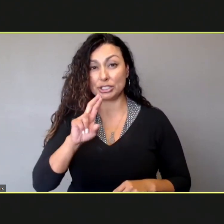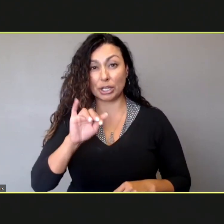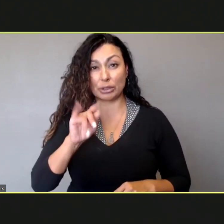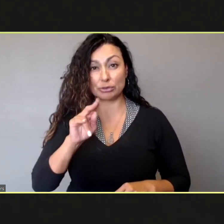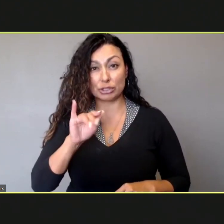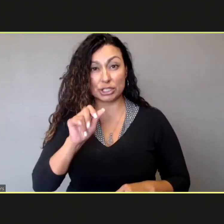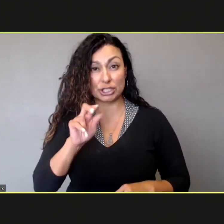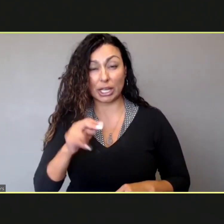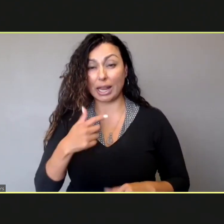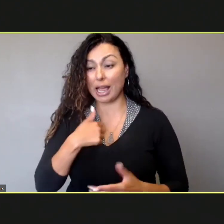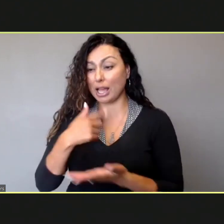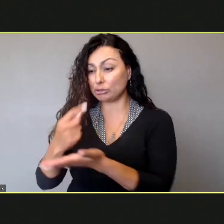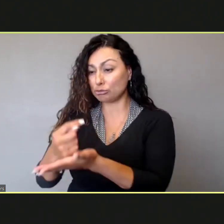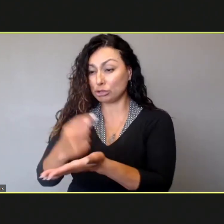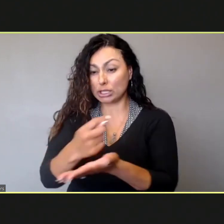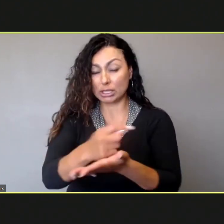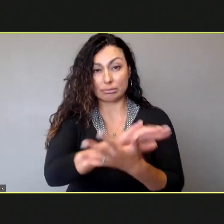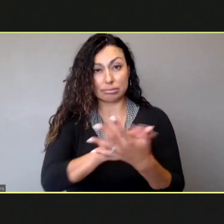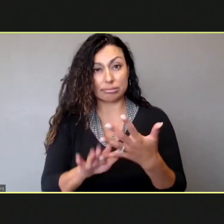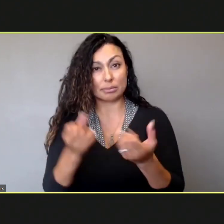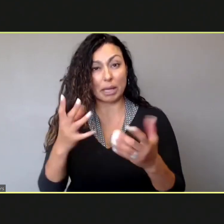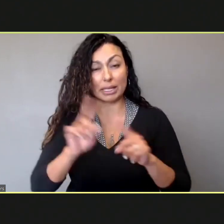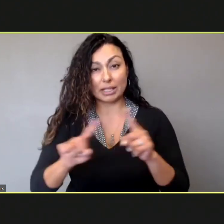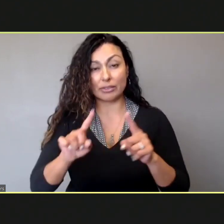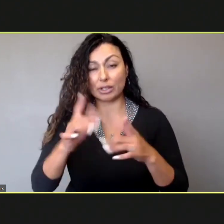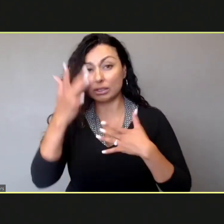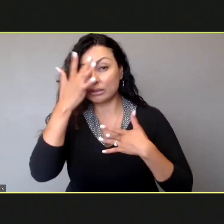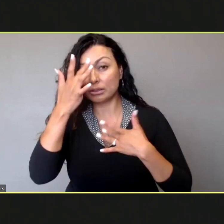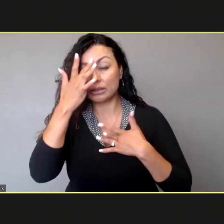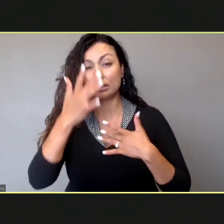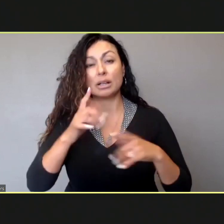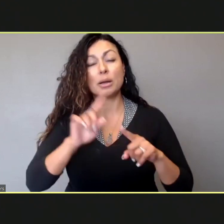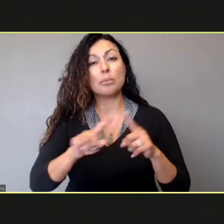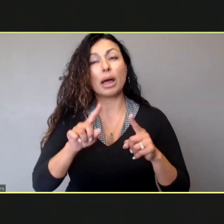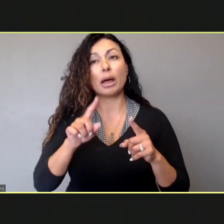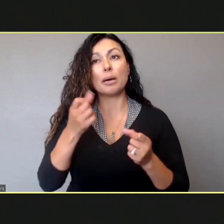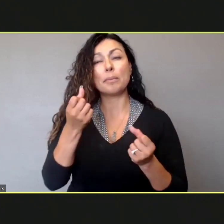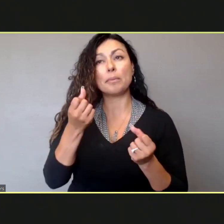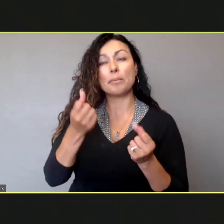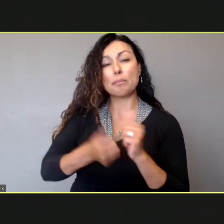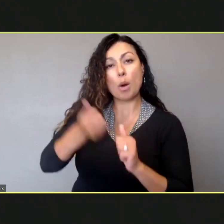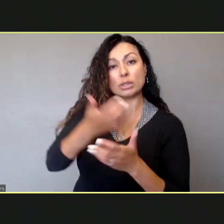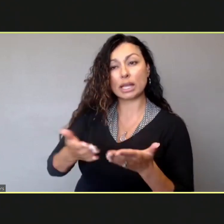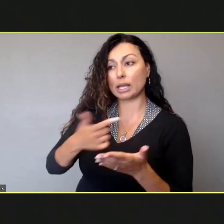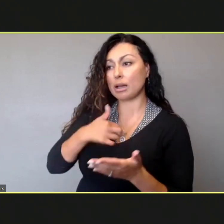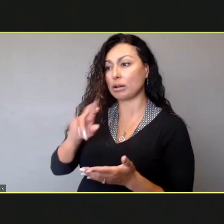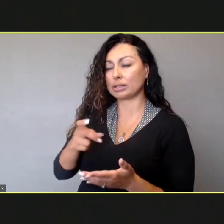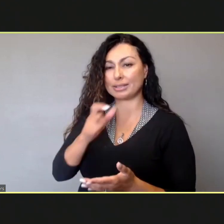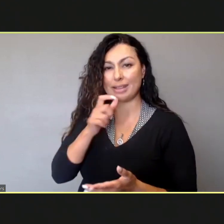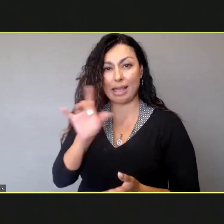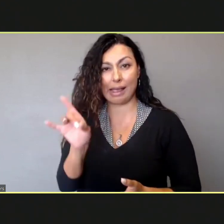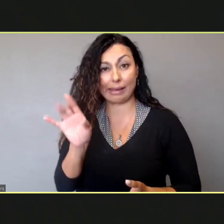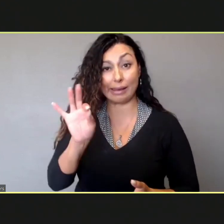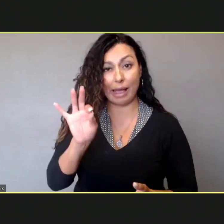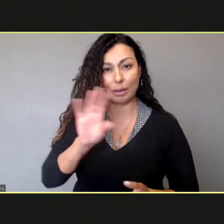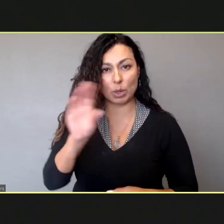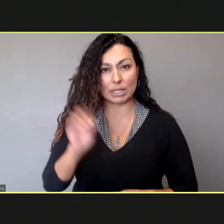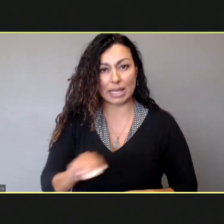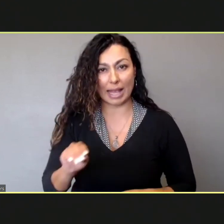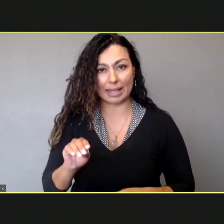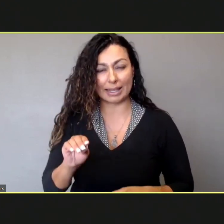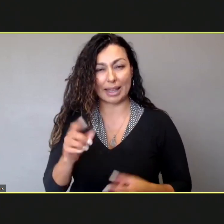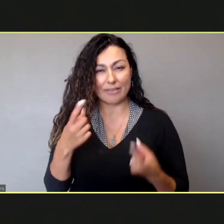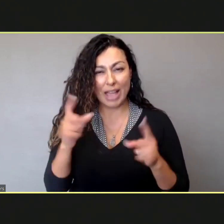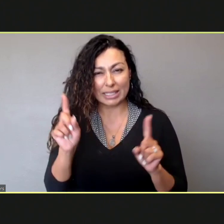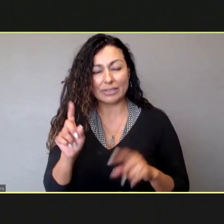for a lot of different illnesses and diseases. And, most of the things I prescribe are not 89% effective. And